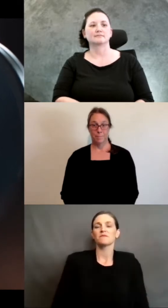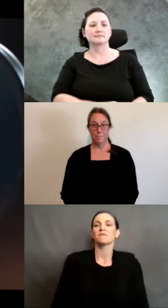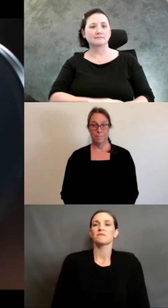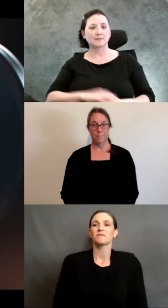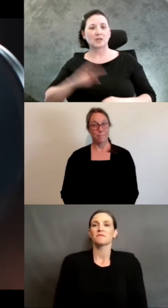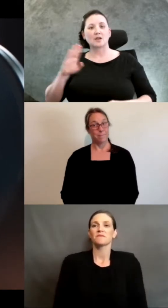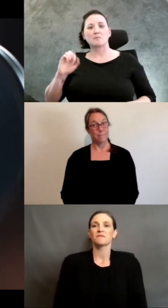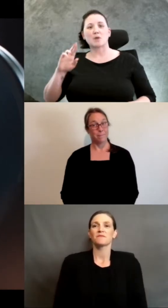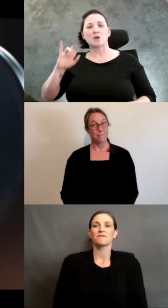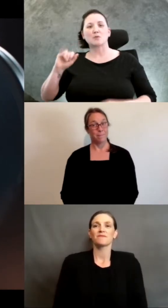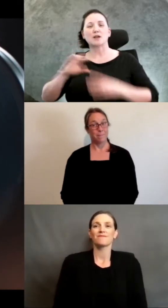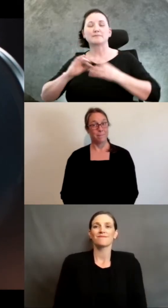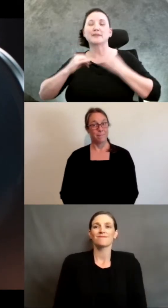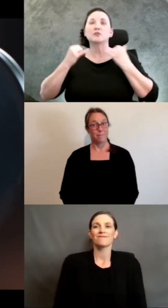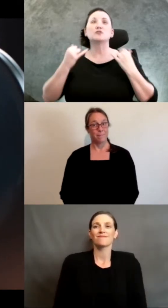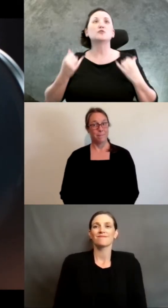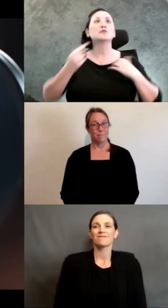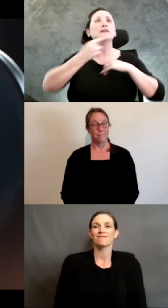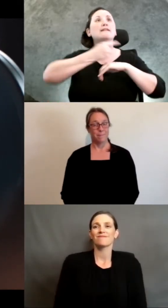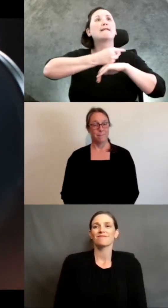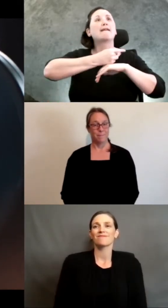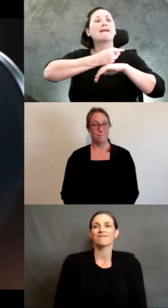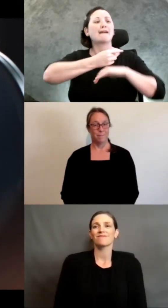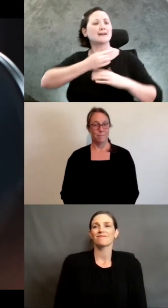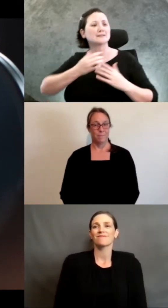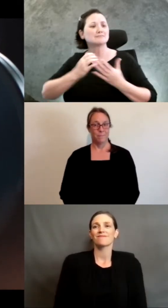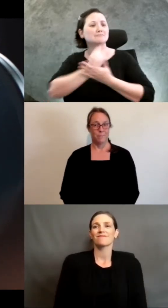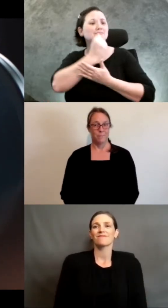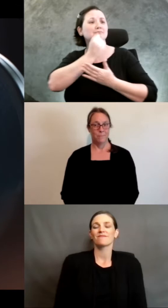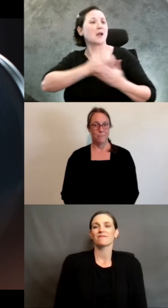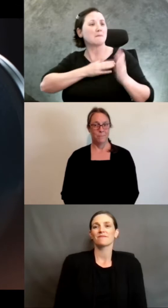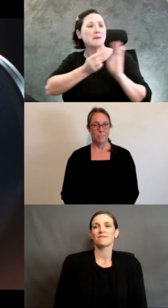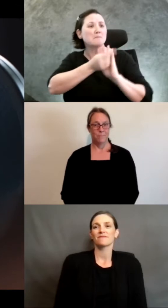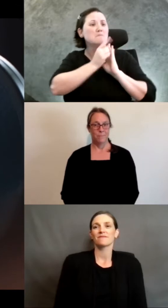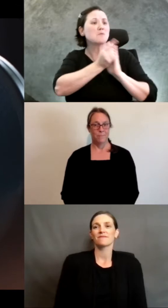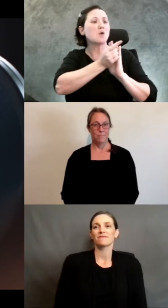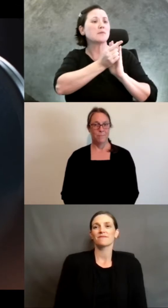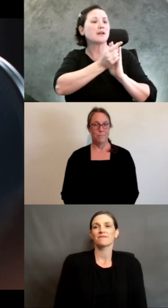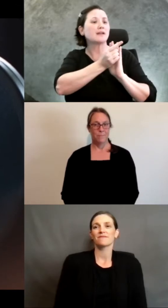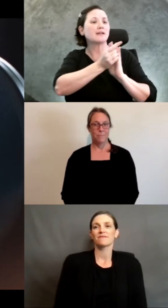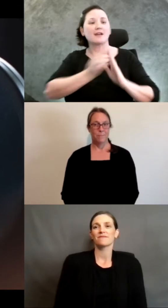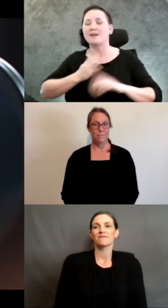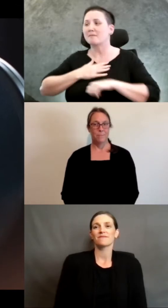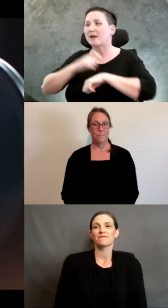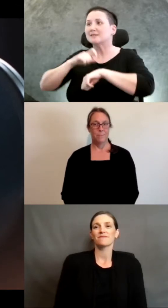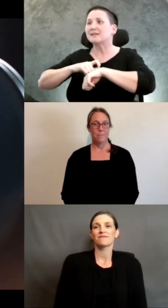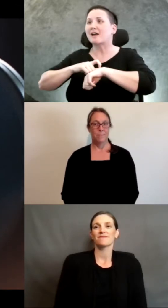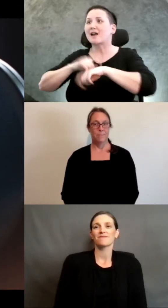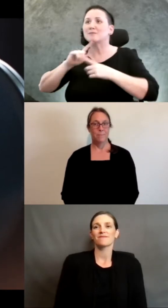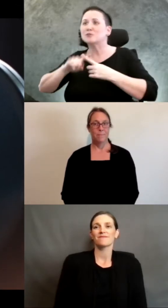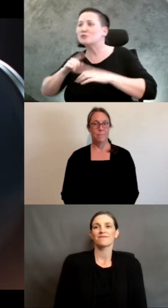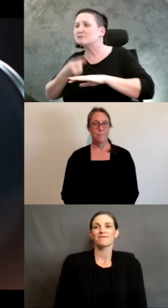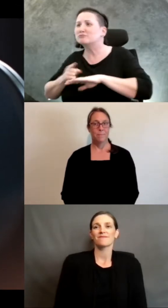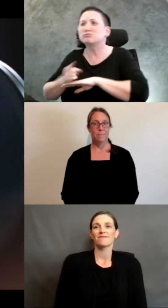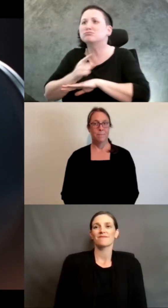Today is the day, my moment, my time to explore